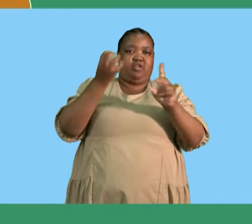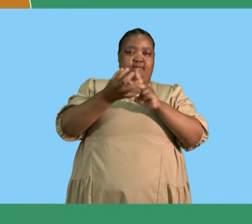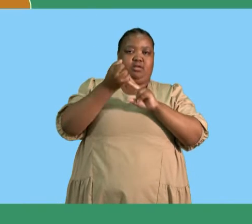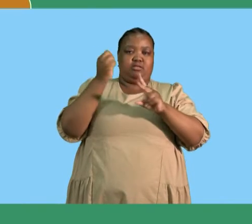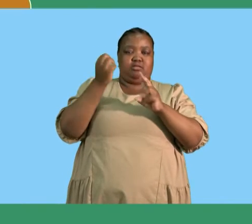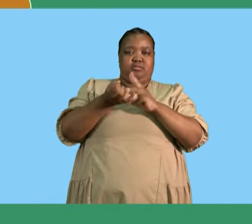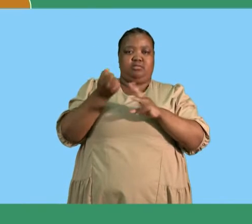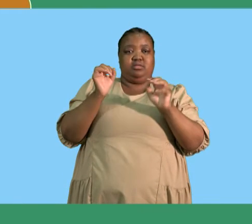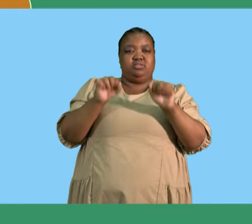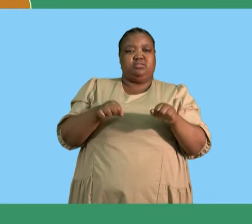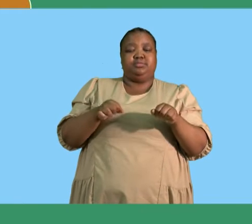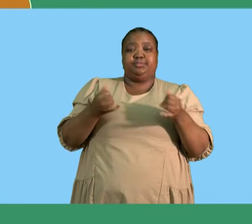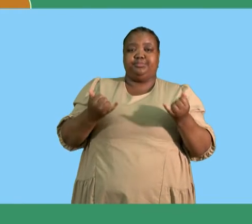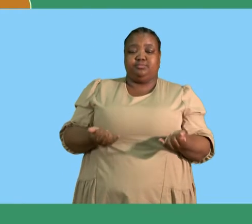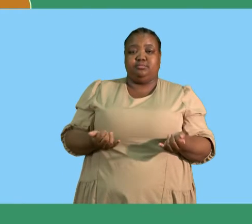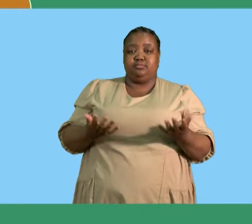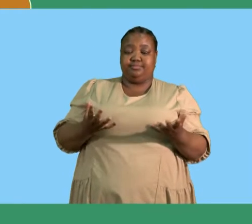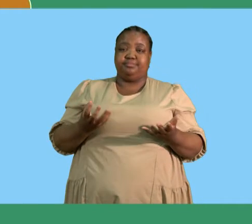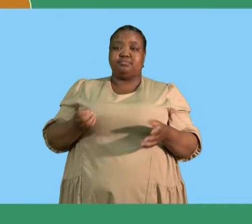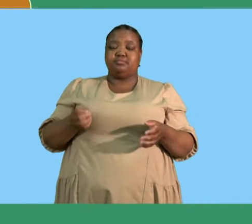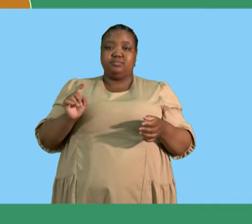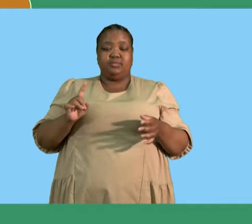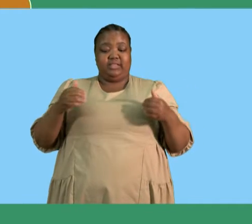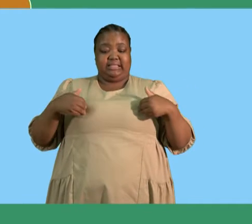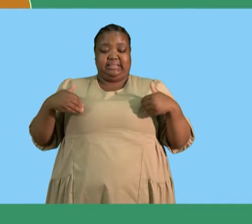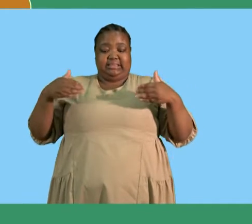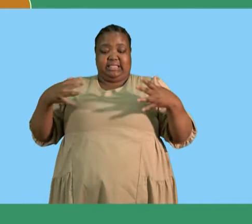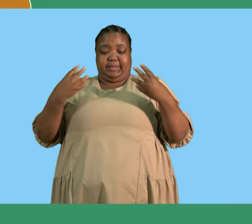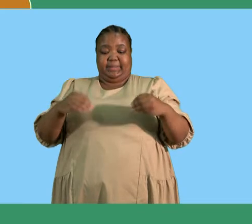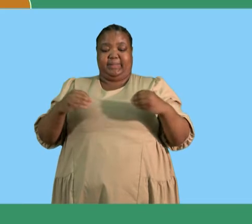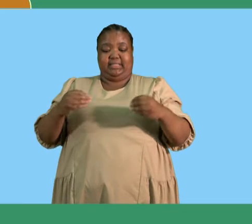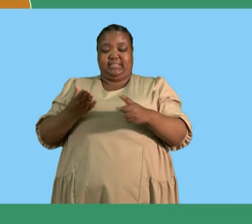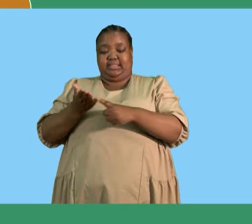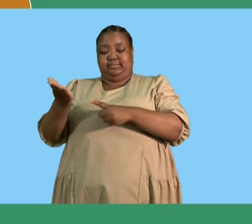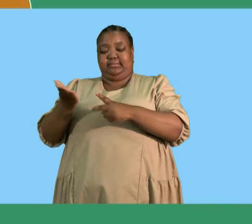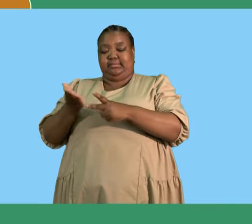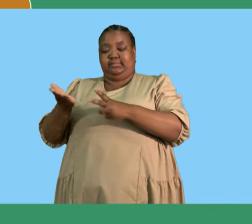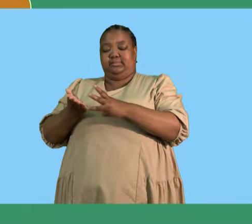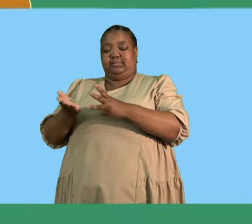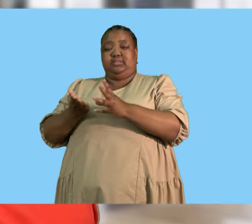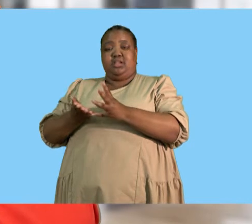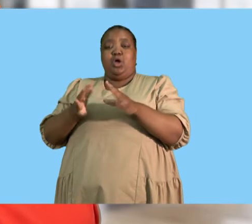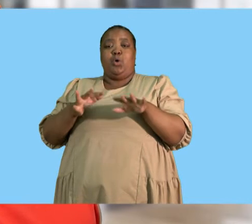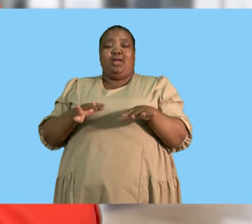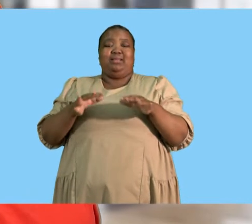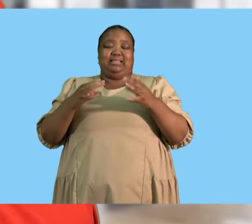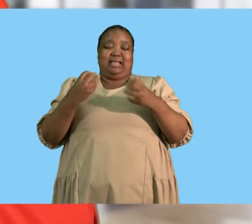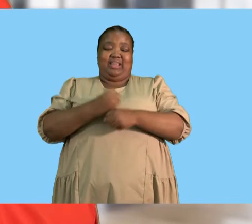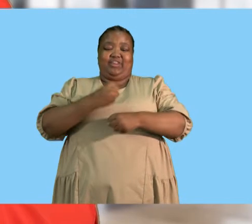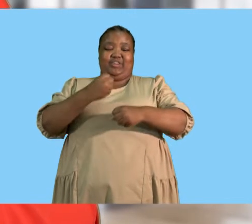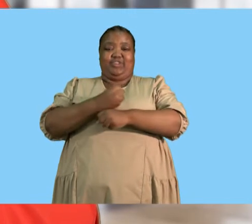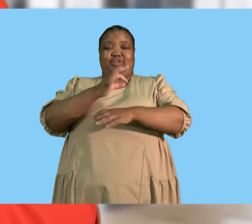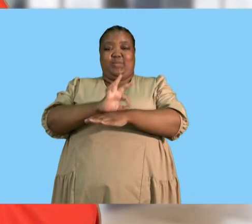Then we have what we call starting a business venture on an action plan. So remember that in